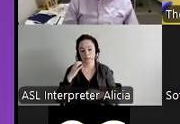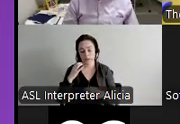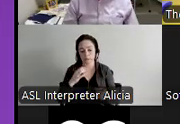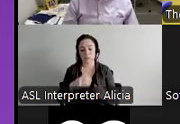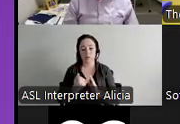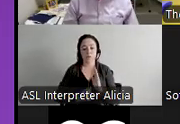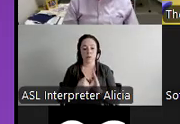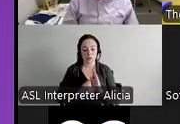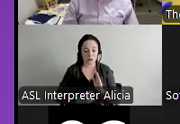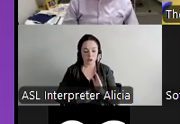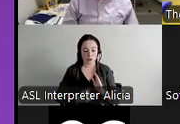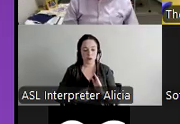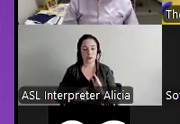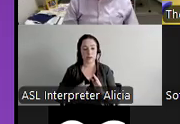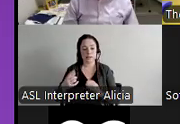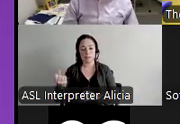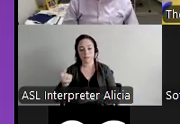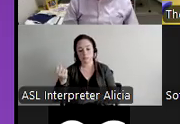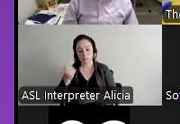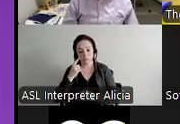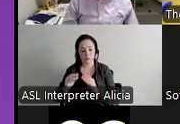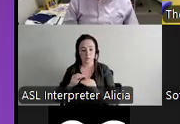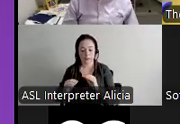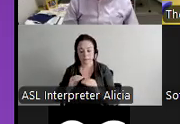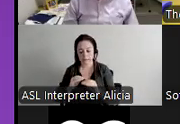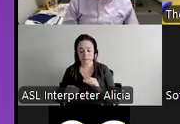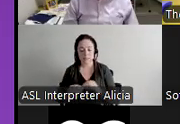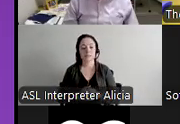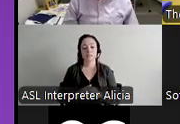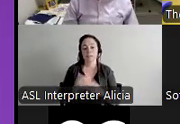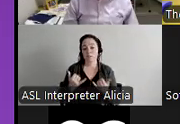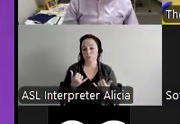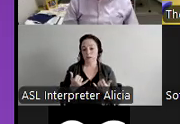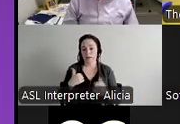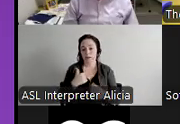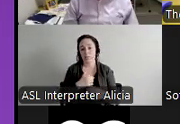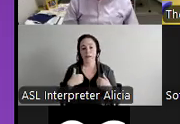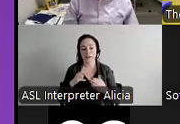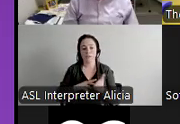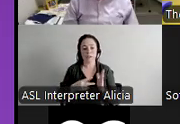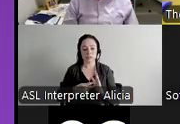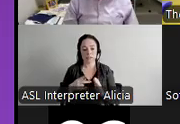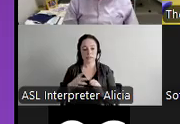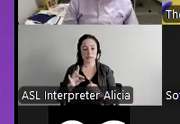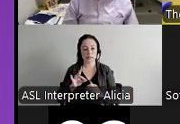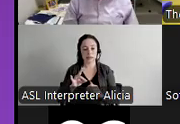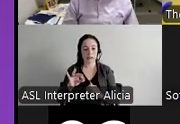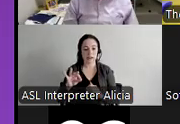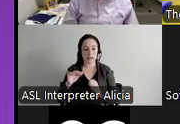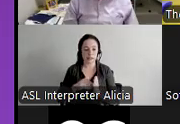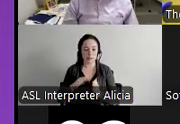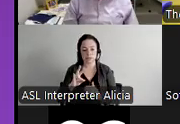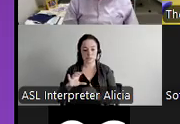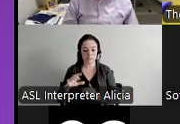art set aside for public art maintenance. So right now we have an intended $89,700 for public